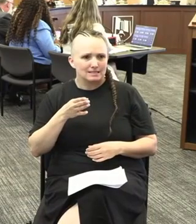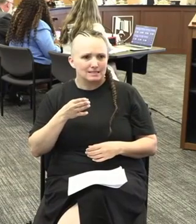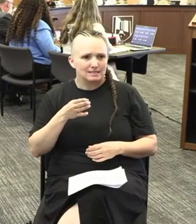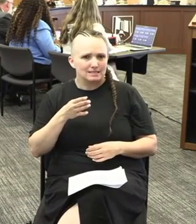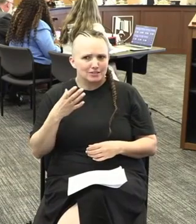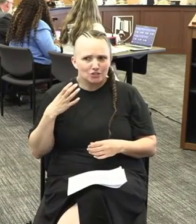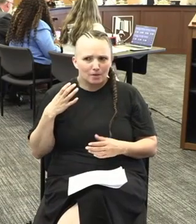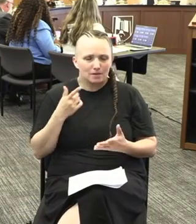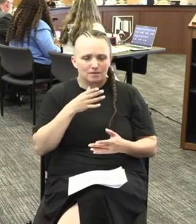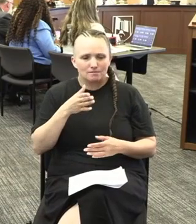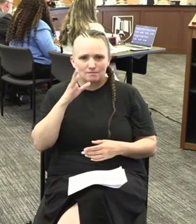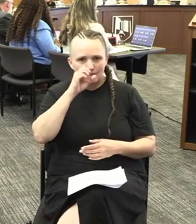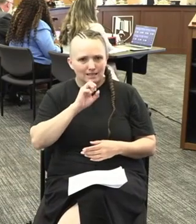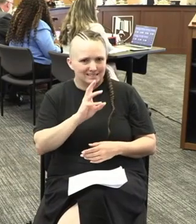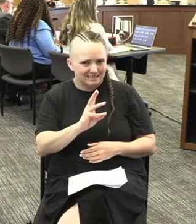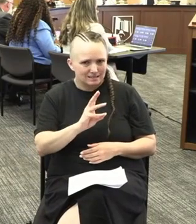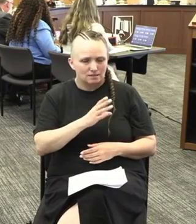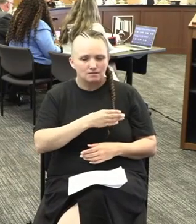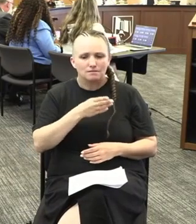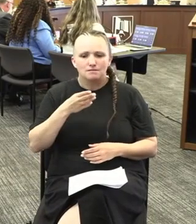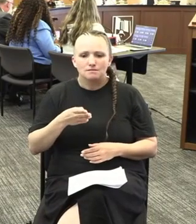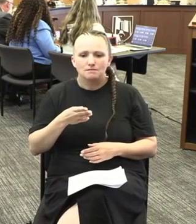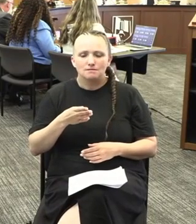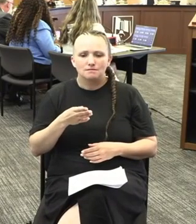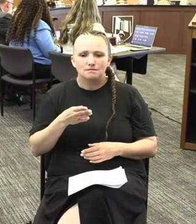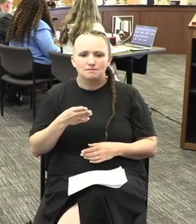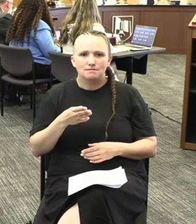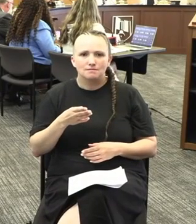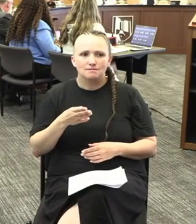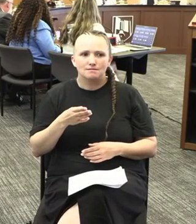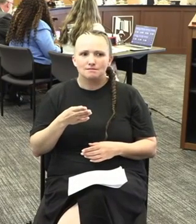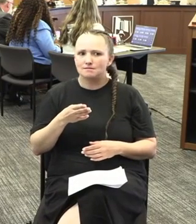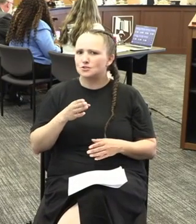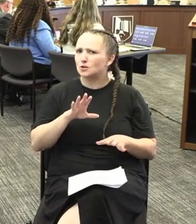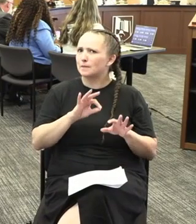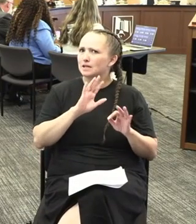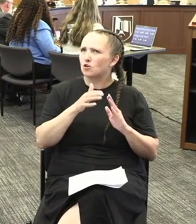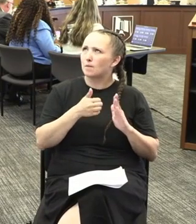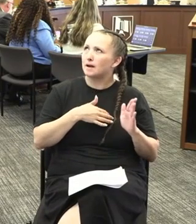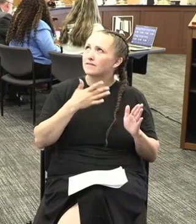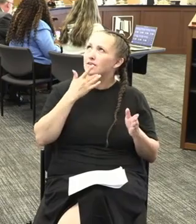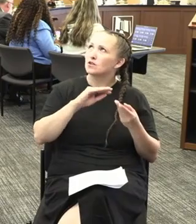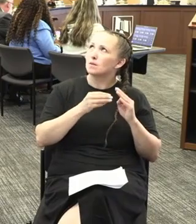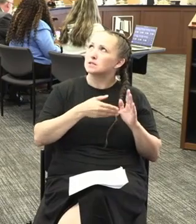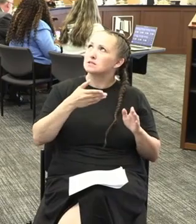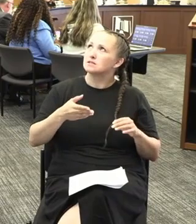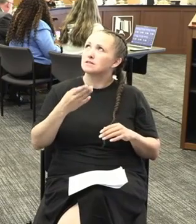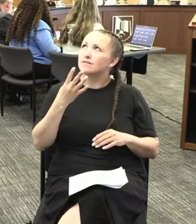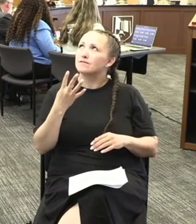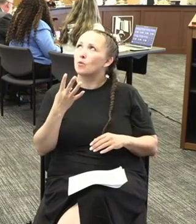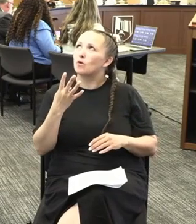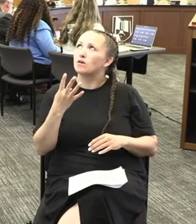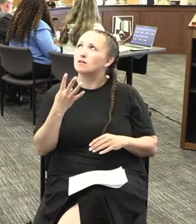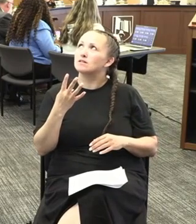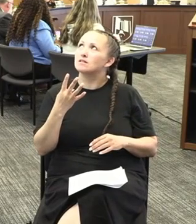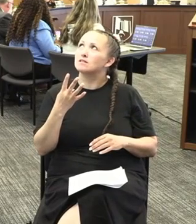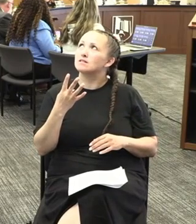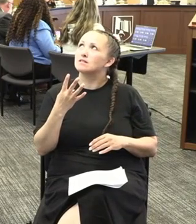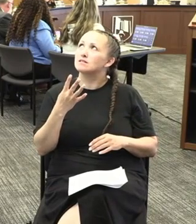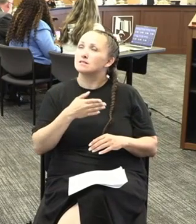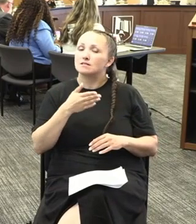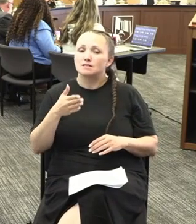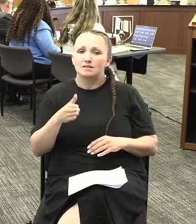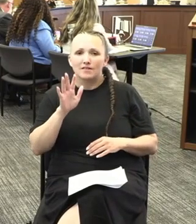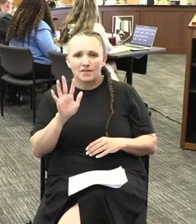Chairman, you have to. 6. They're picking all my favorite numbers. You let me go first.